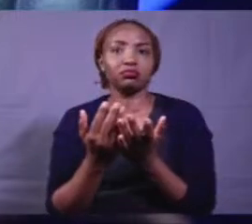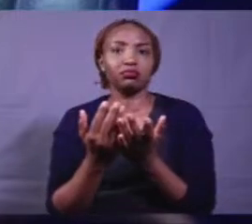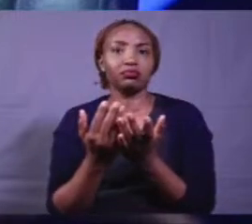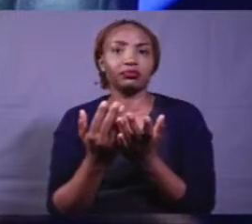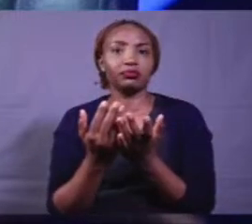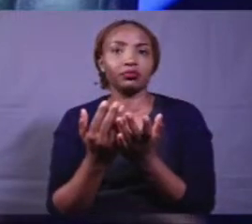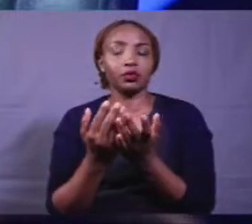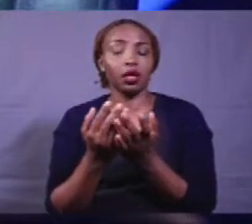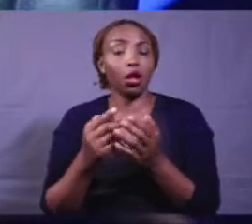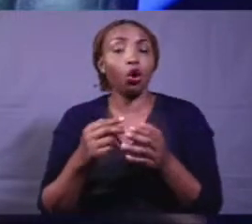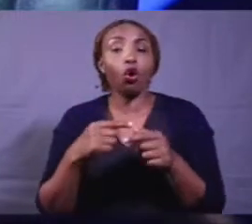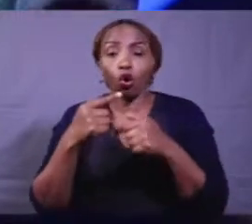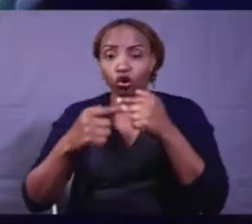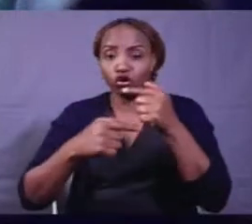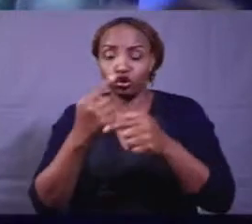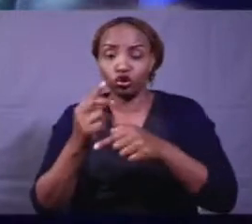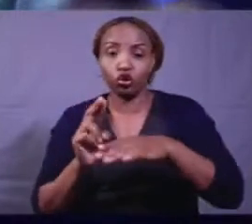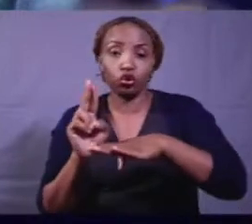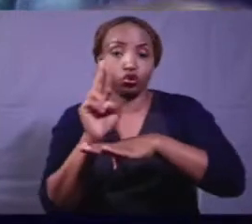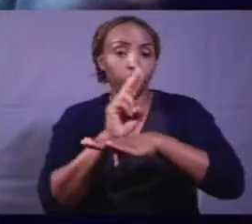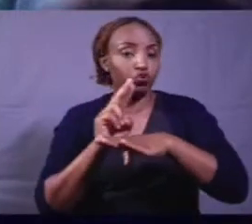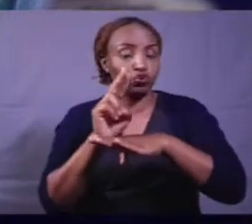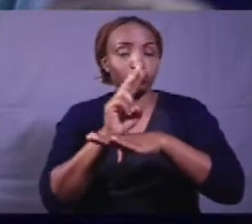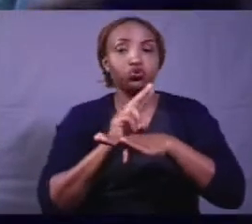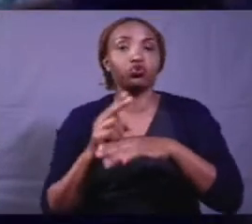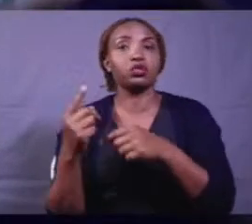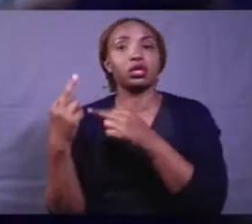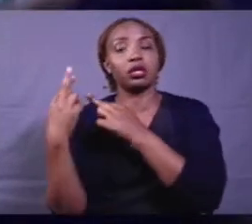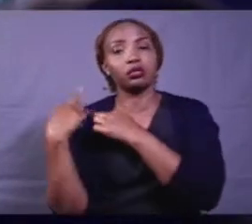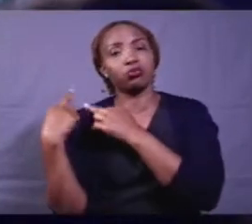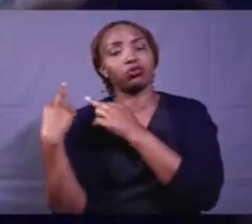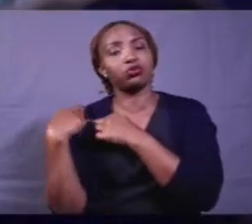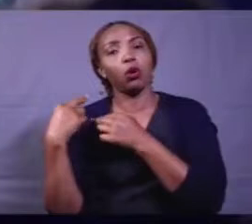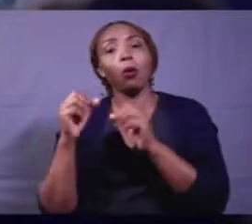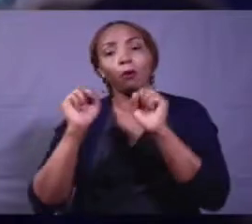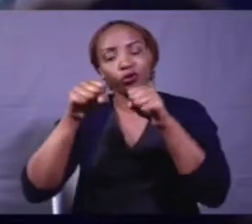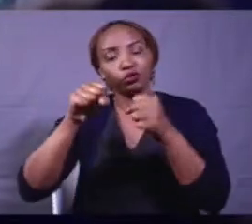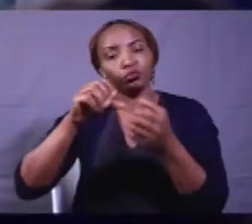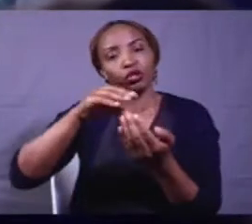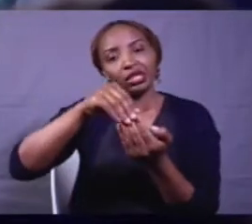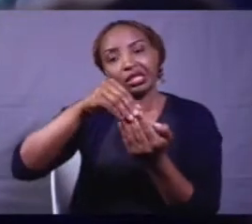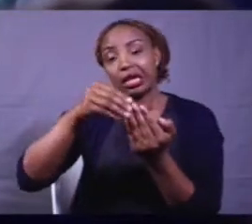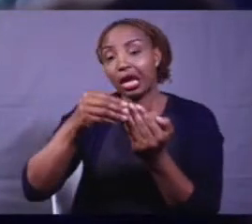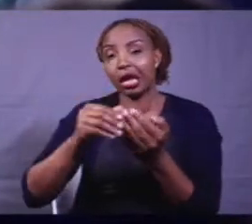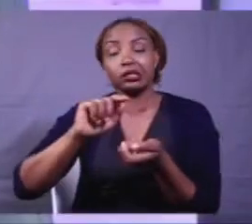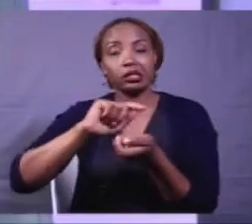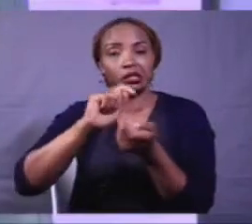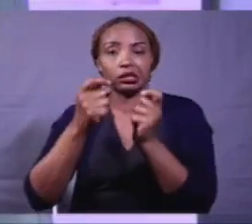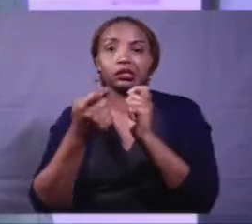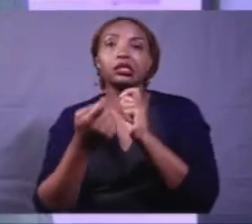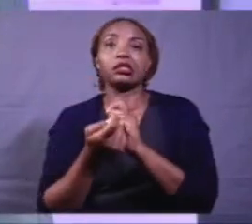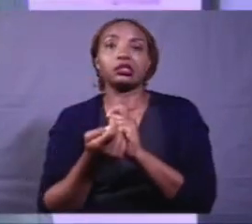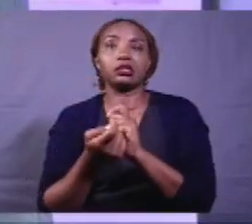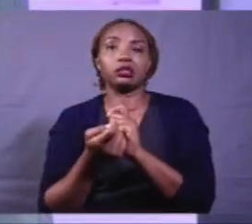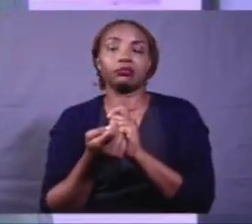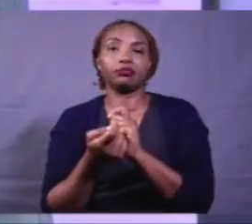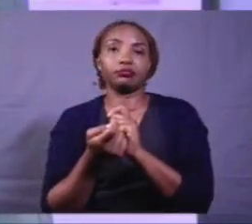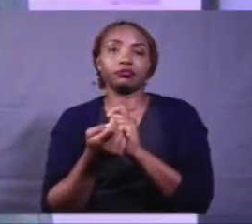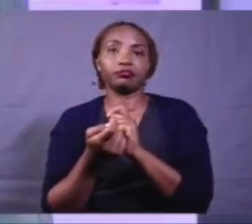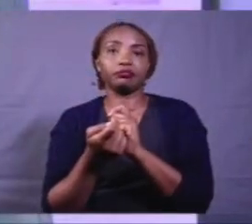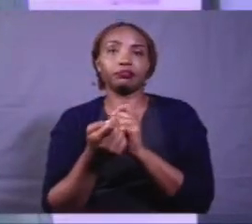responsibly so that we can be able to create change for where we are, the spaces that we occupy. Thank you. Yeah.